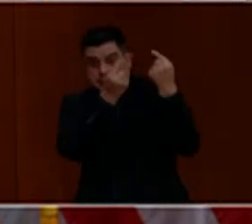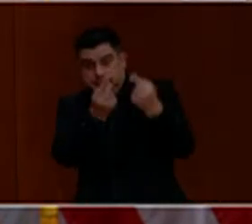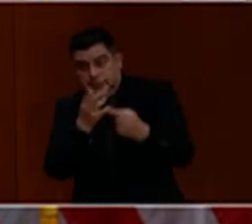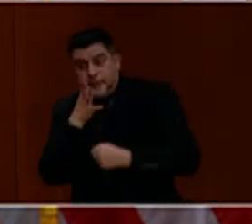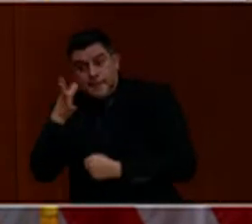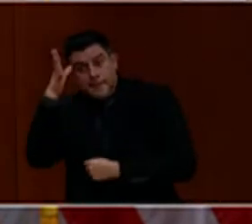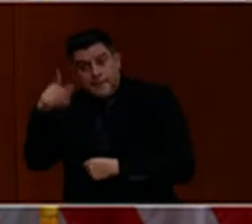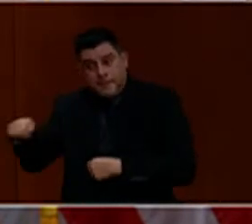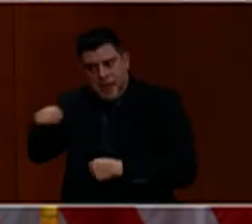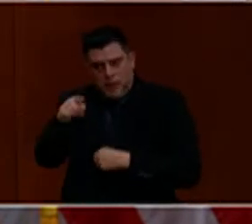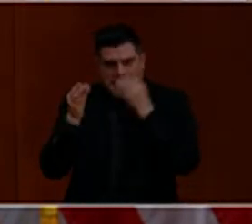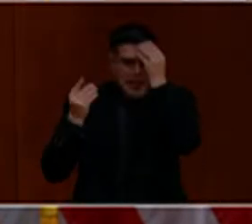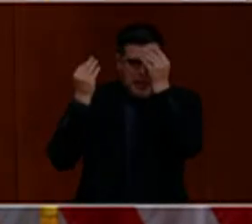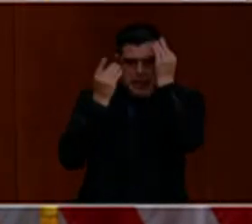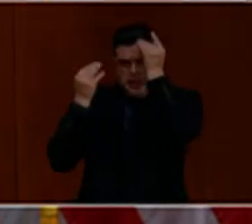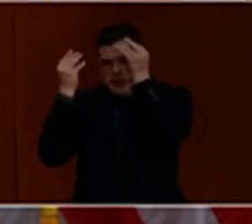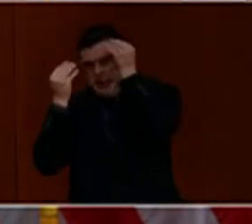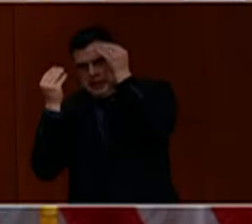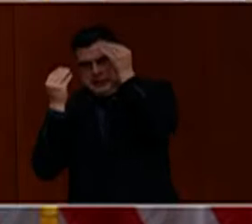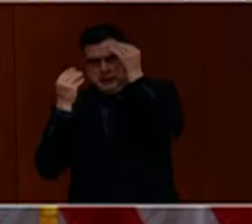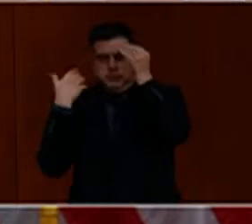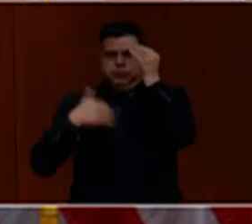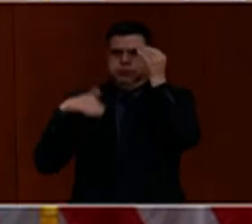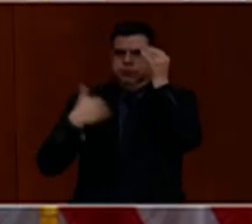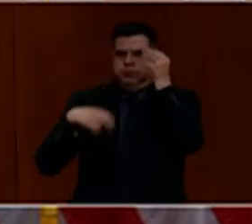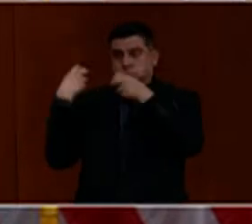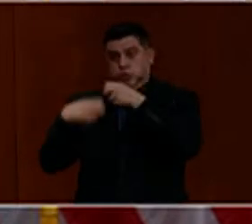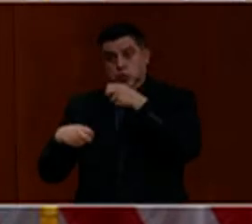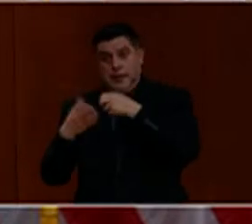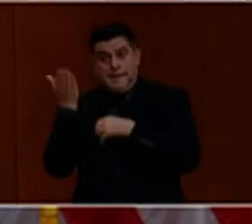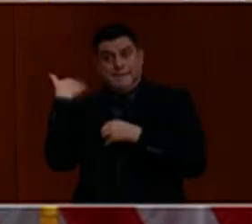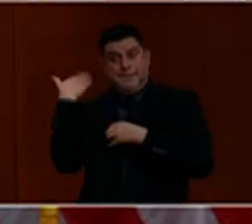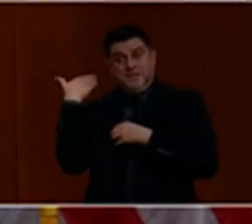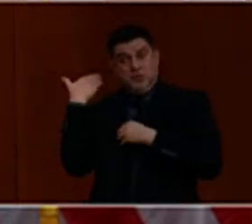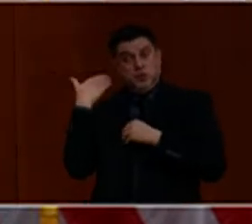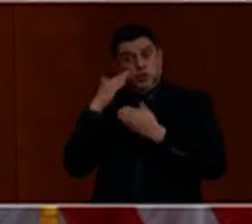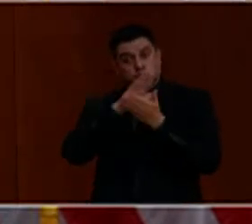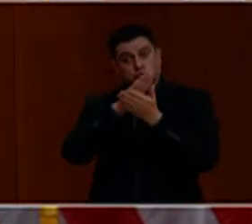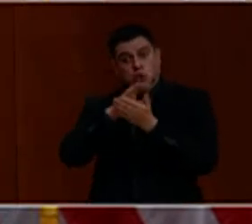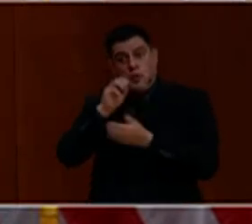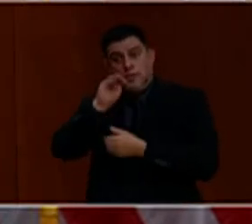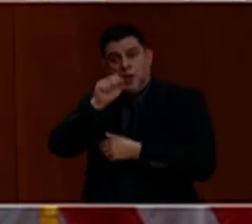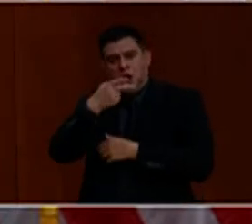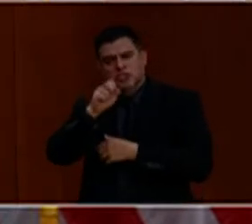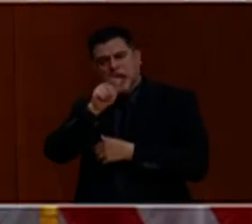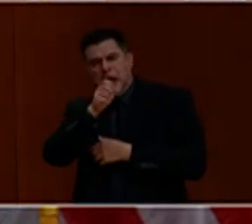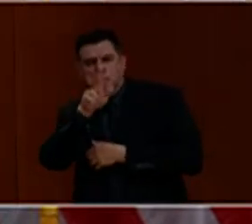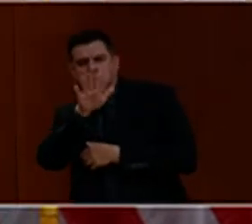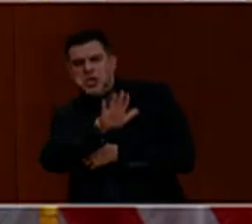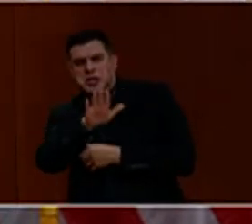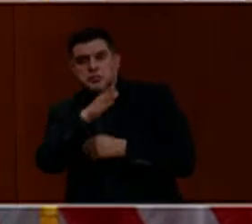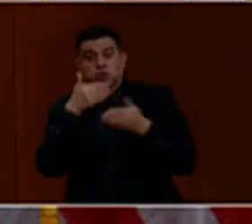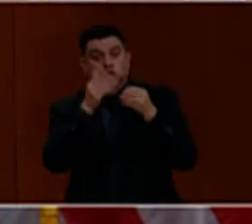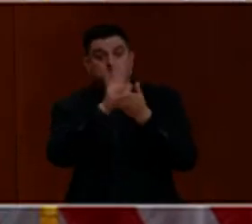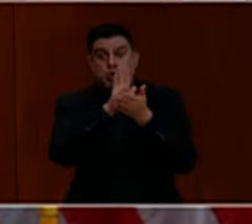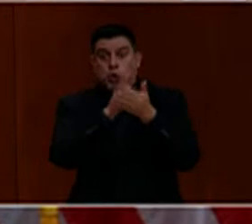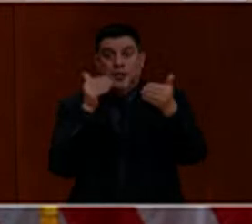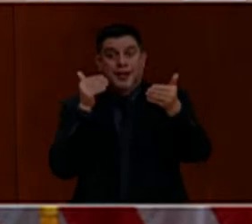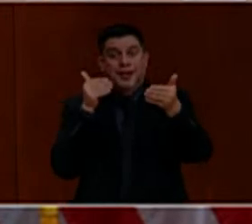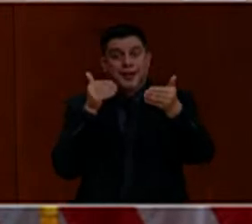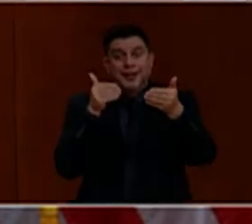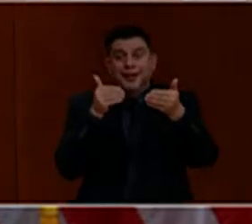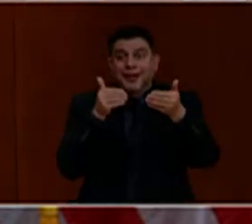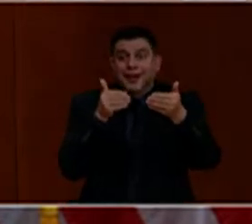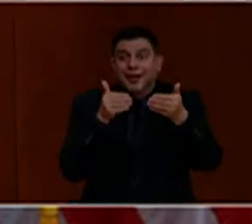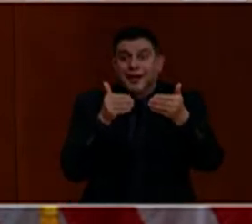You're in the school year, kind of the second part of the school year, and then all of a sudden, it seems